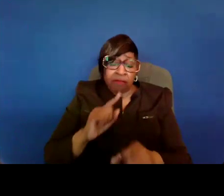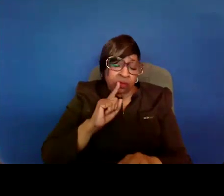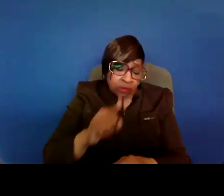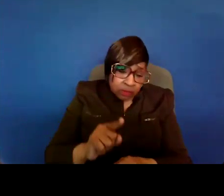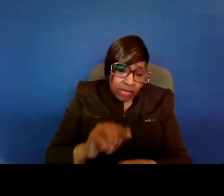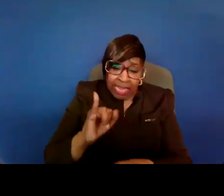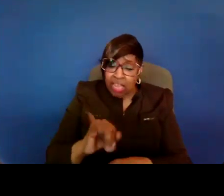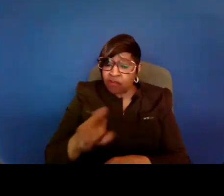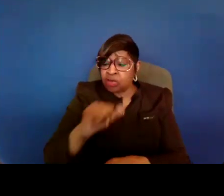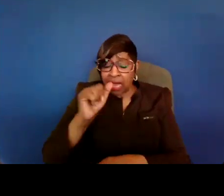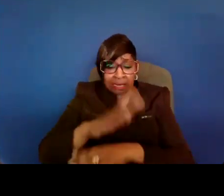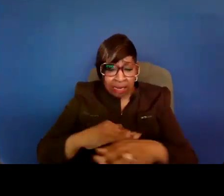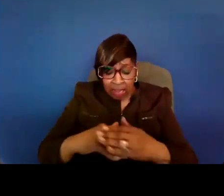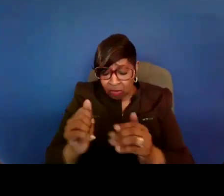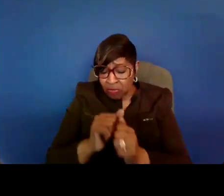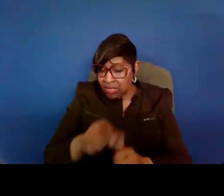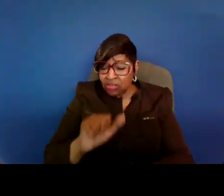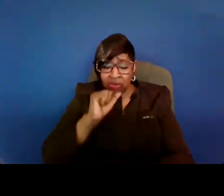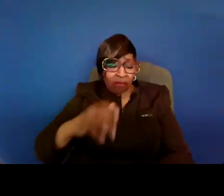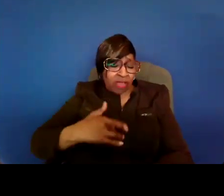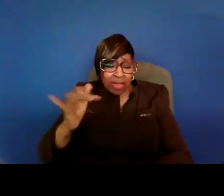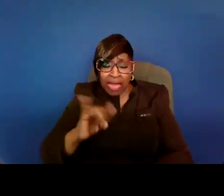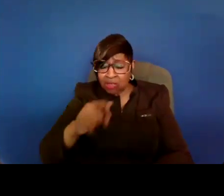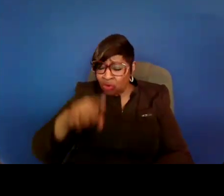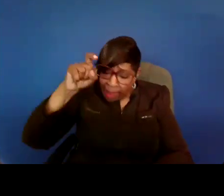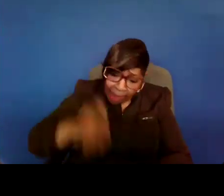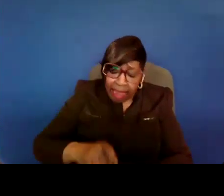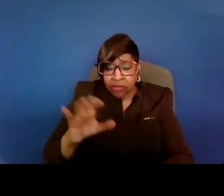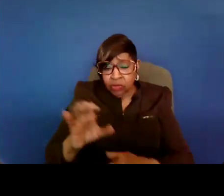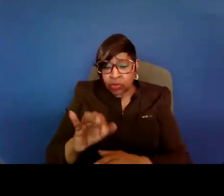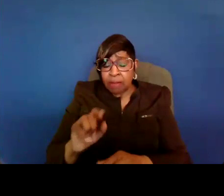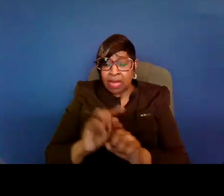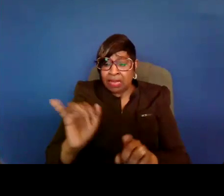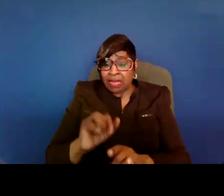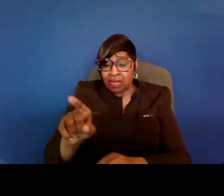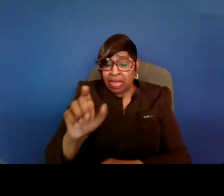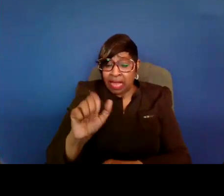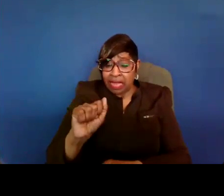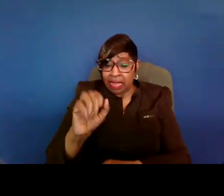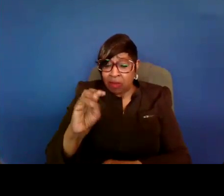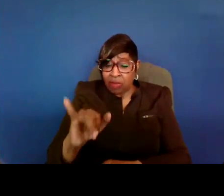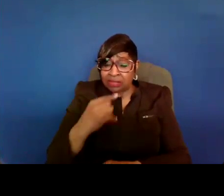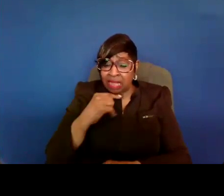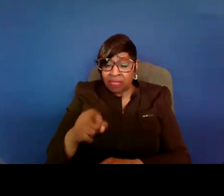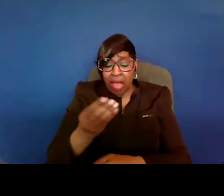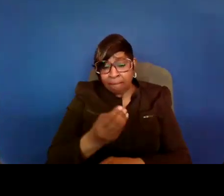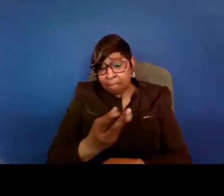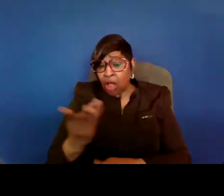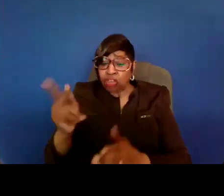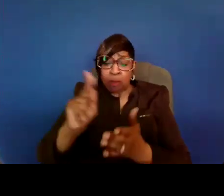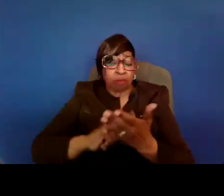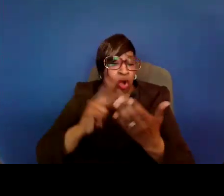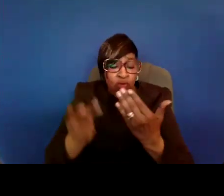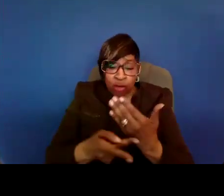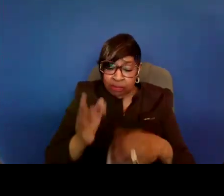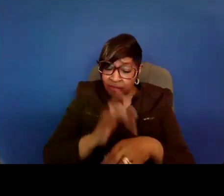you're not comfortable with it, don't feel like you have to do it. But there are, like Aimee was saying, there's multiple programs out there.